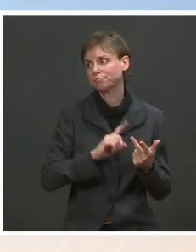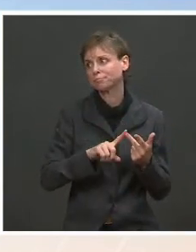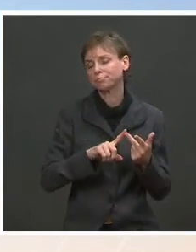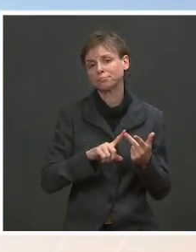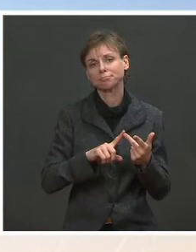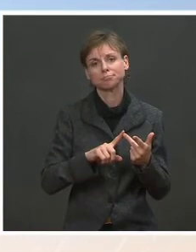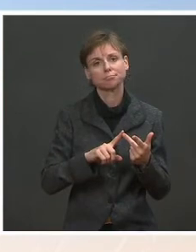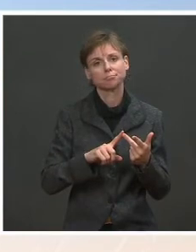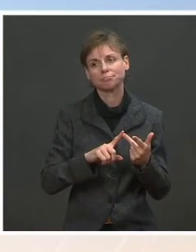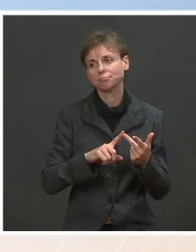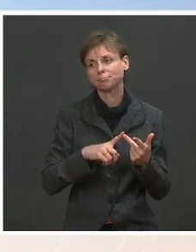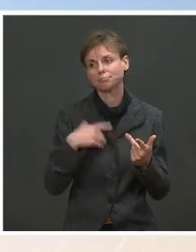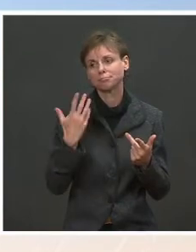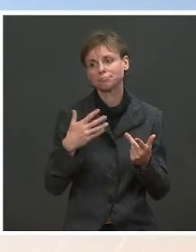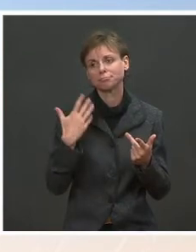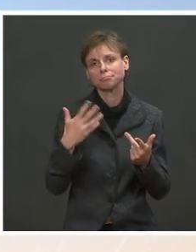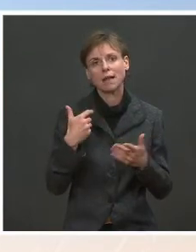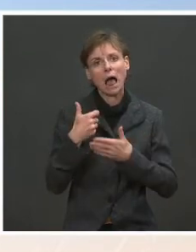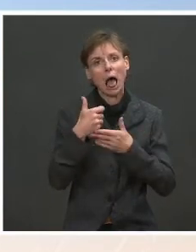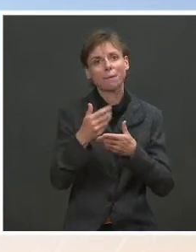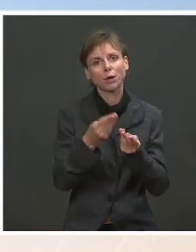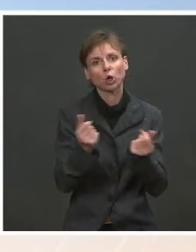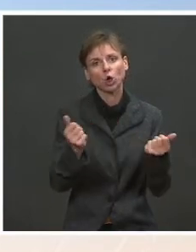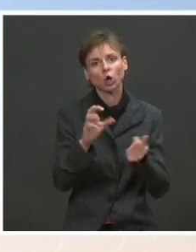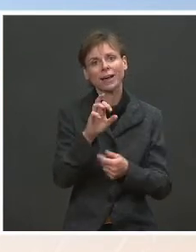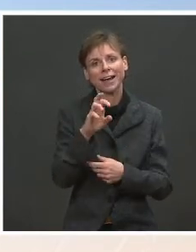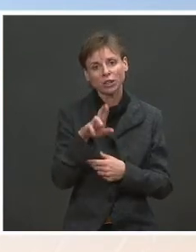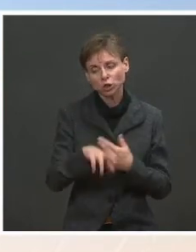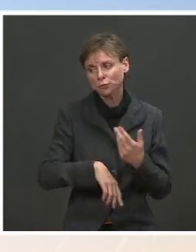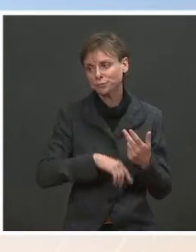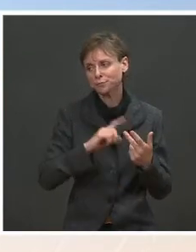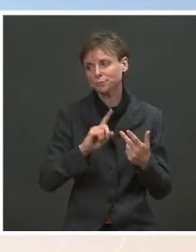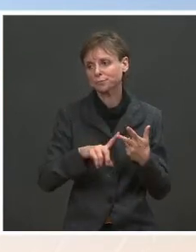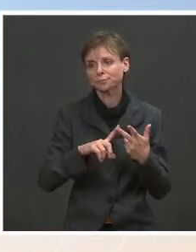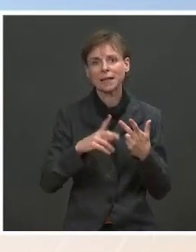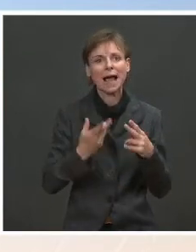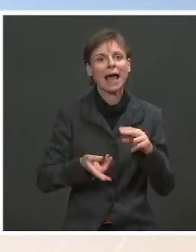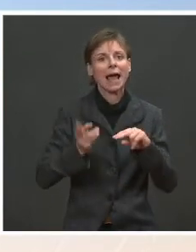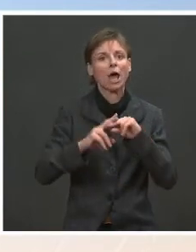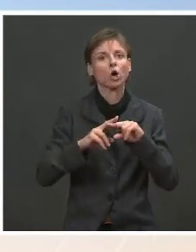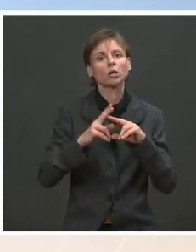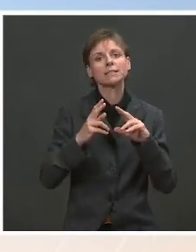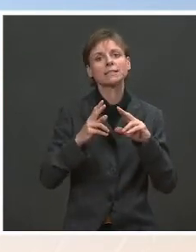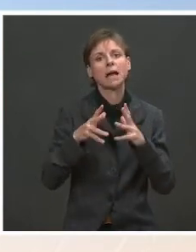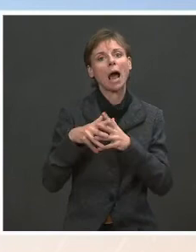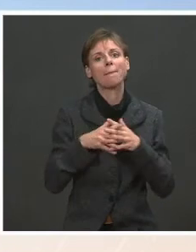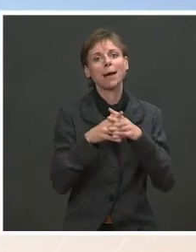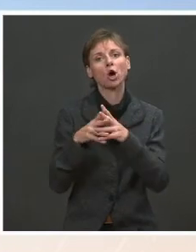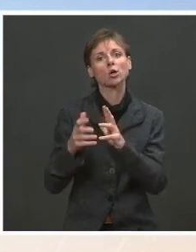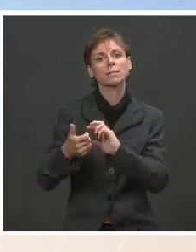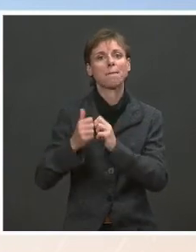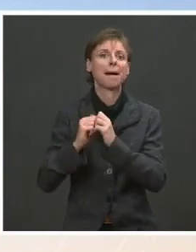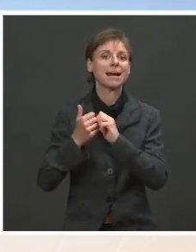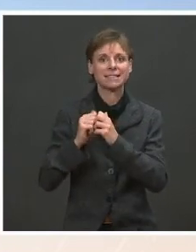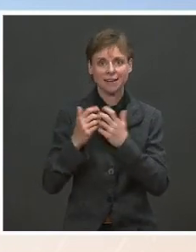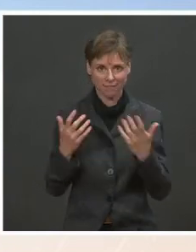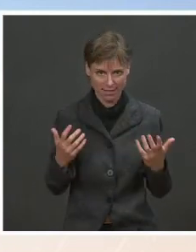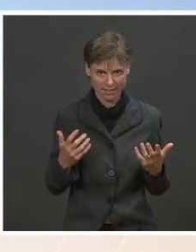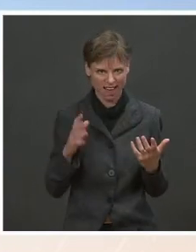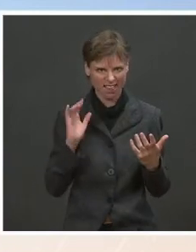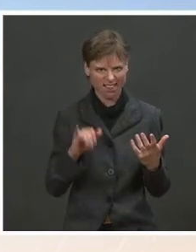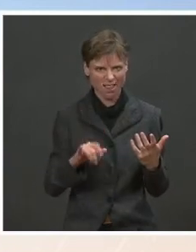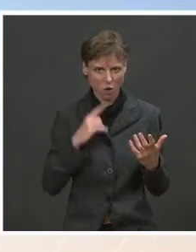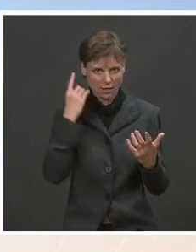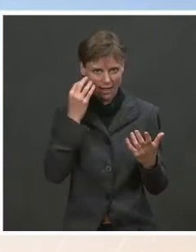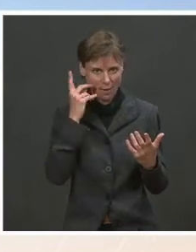taking steps to help cure cancer, to increasing America's competitiveness. There's another bill that's being considered on that